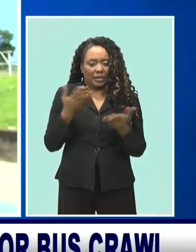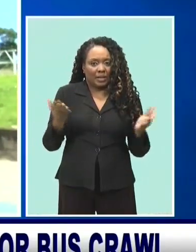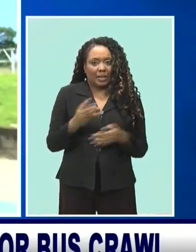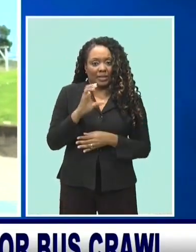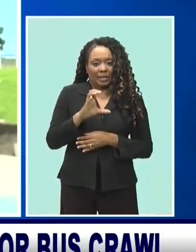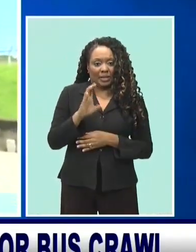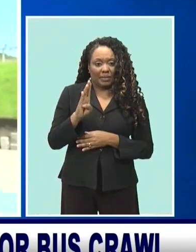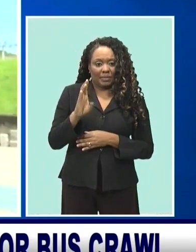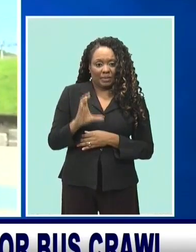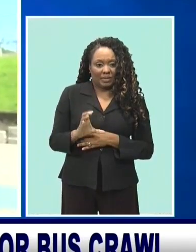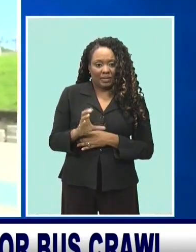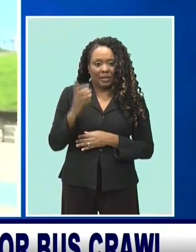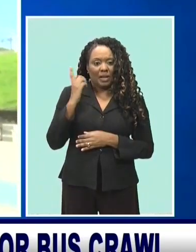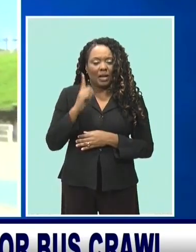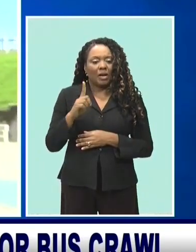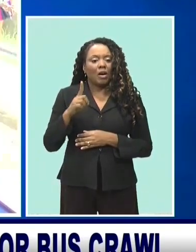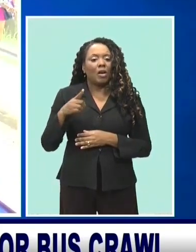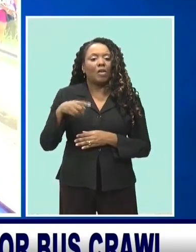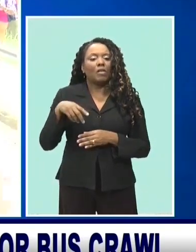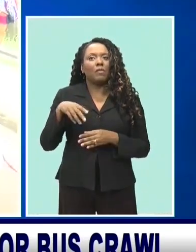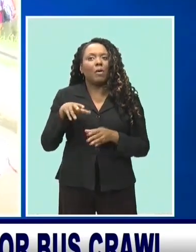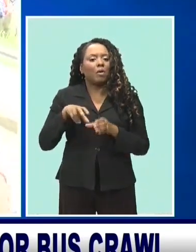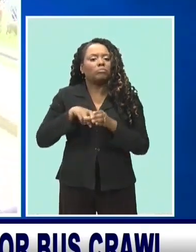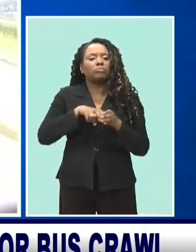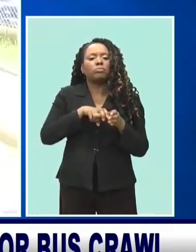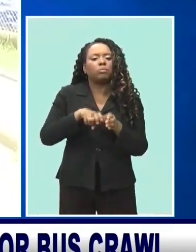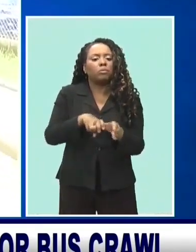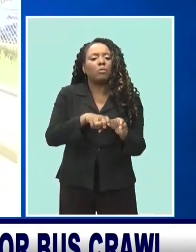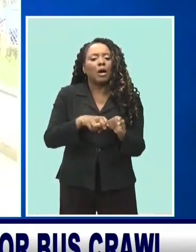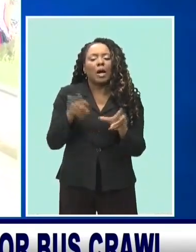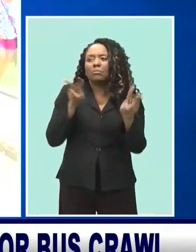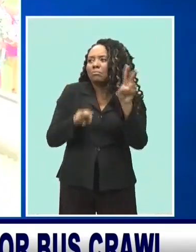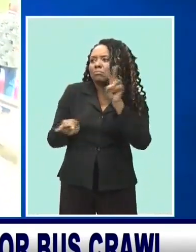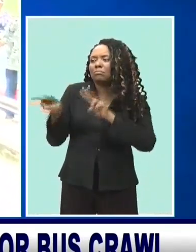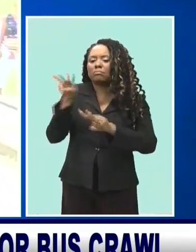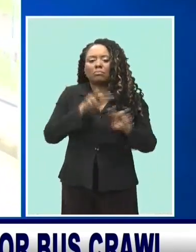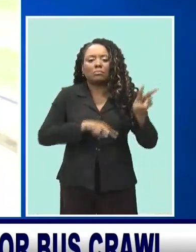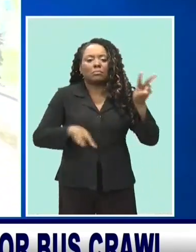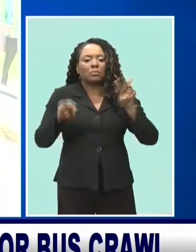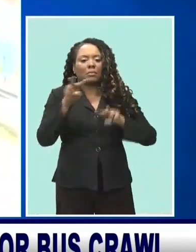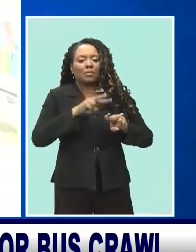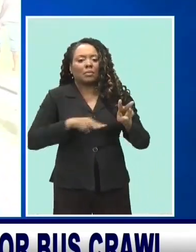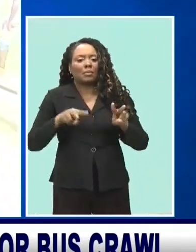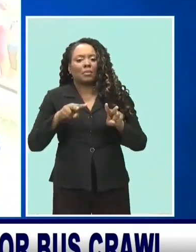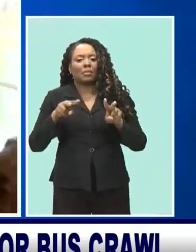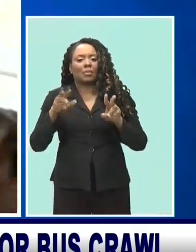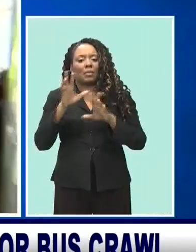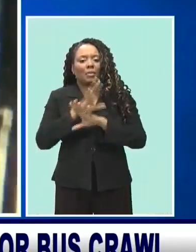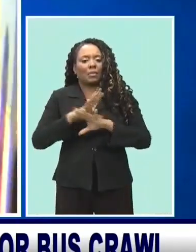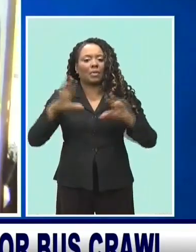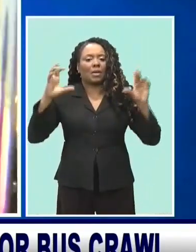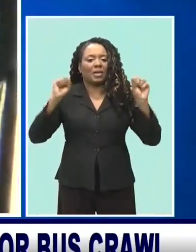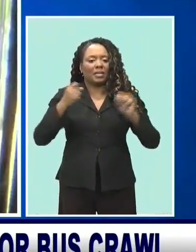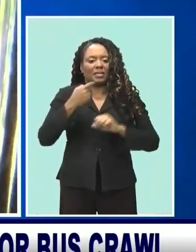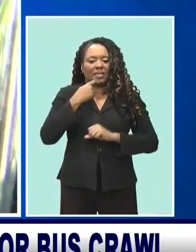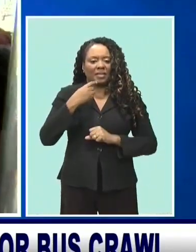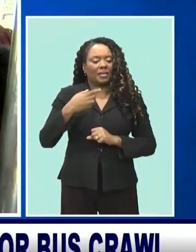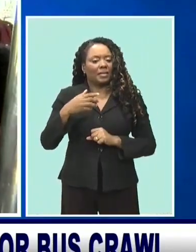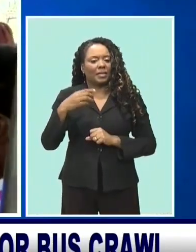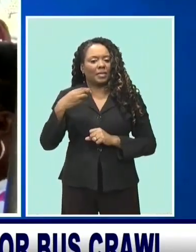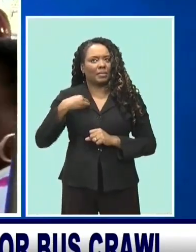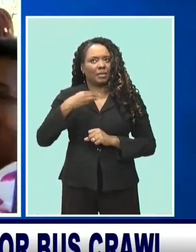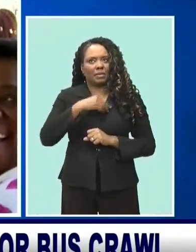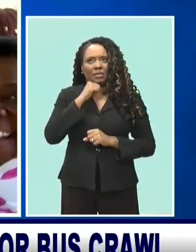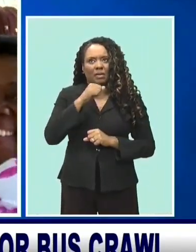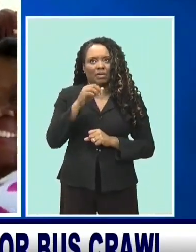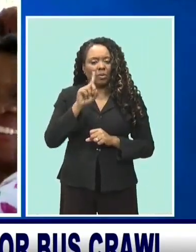starting point for a scenic ride to various places of interest. President Rhonda Hines-Graham says their membership is not limited